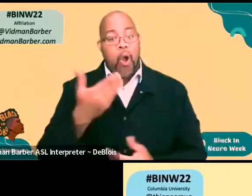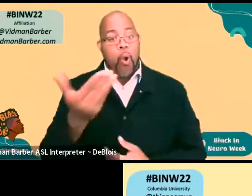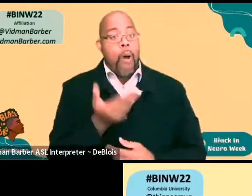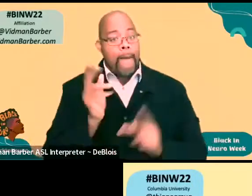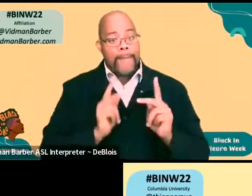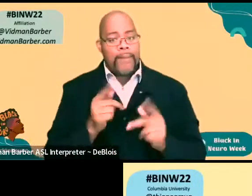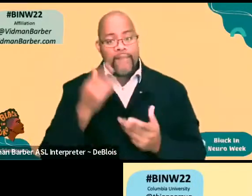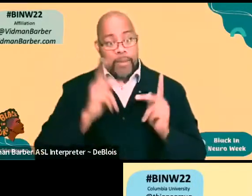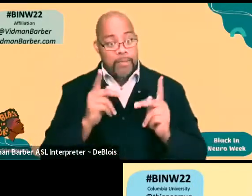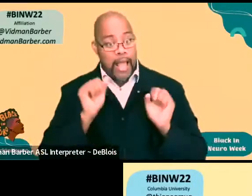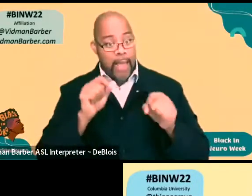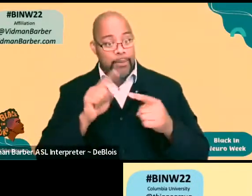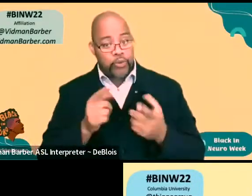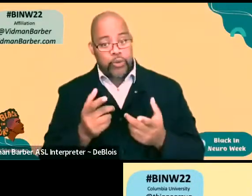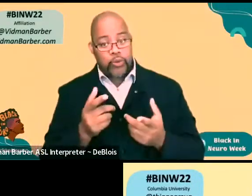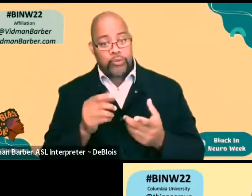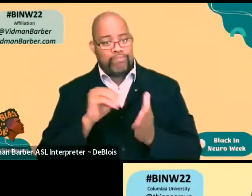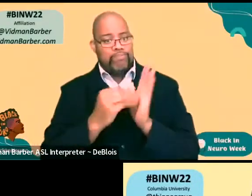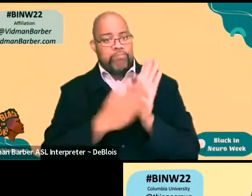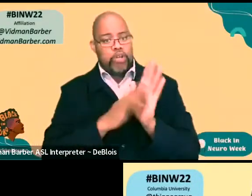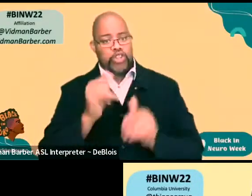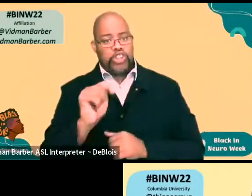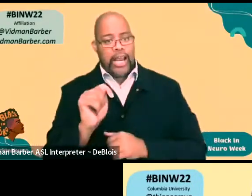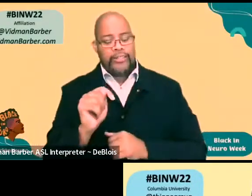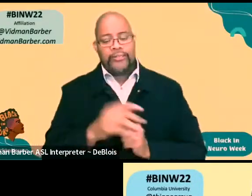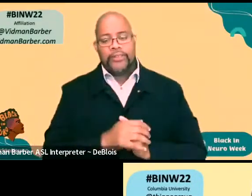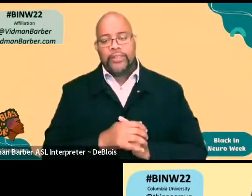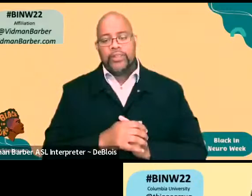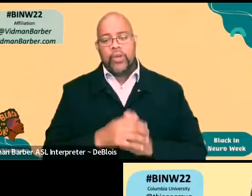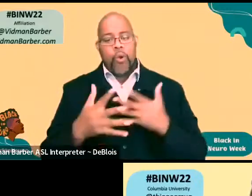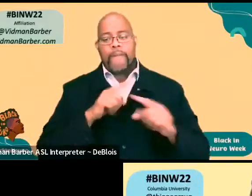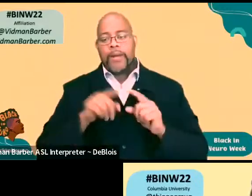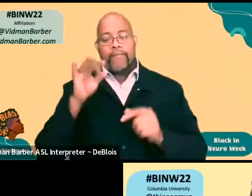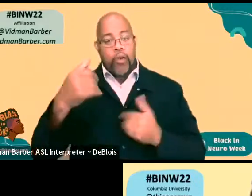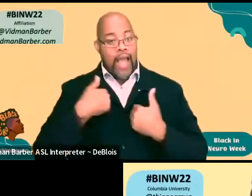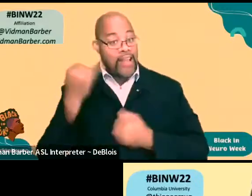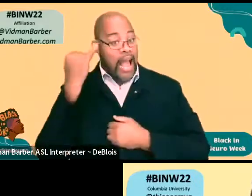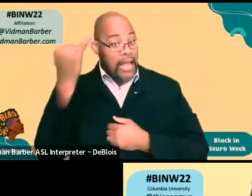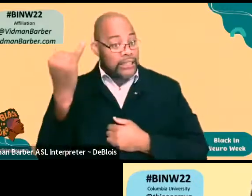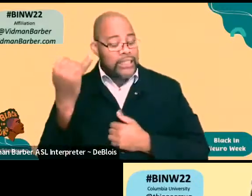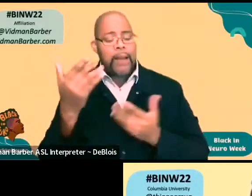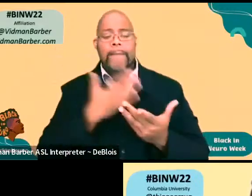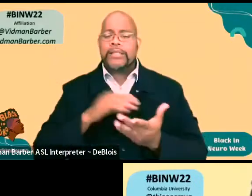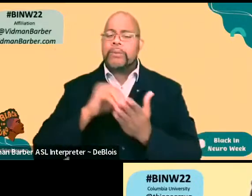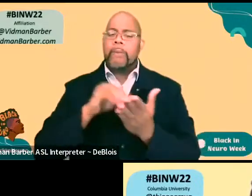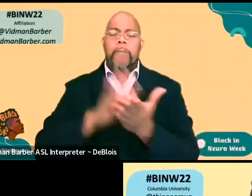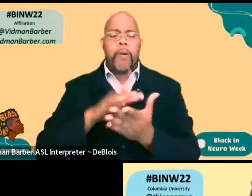people. I don't know if people are able to put in the chat at all or whatever, but if you have an idea, please put